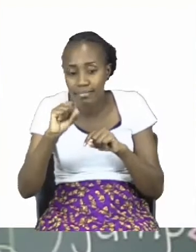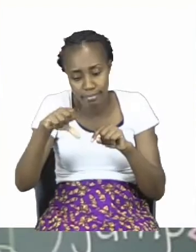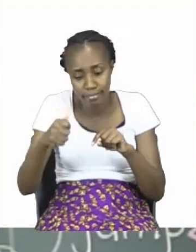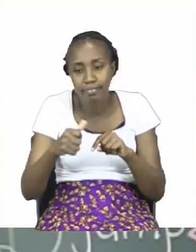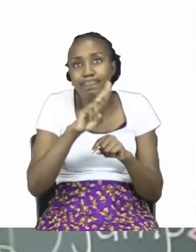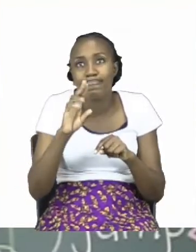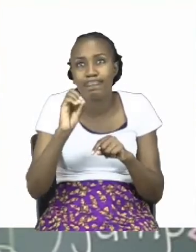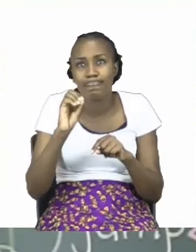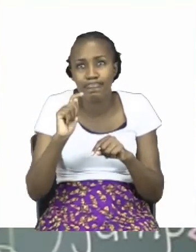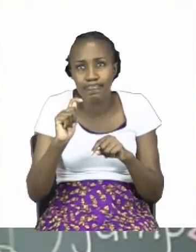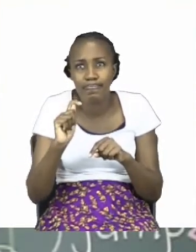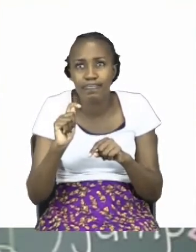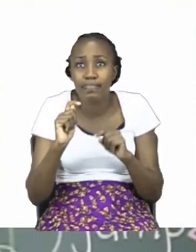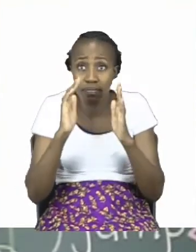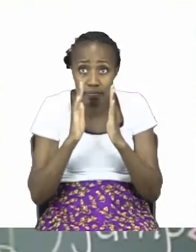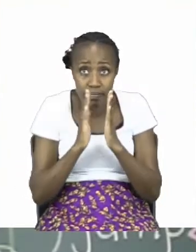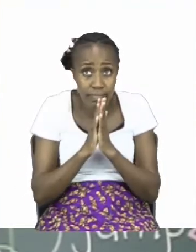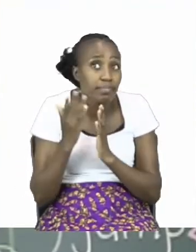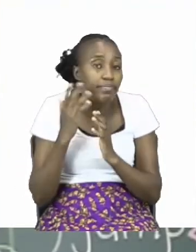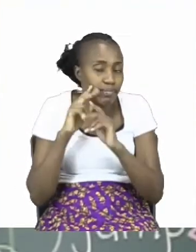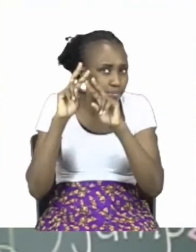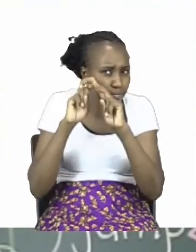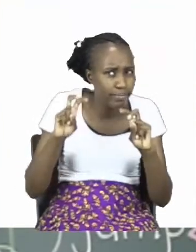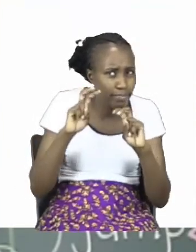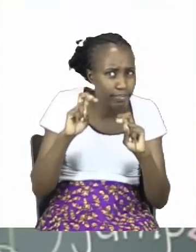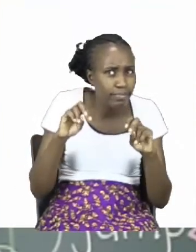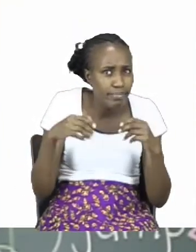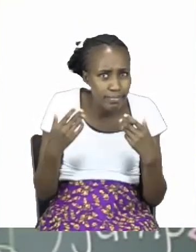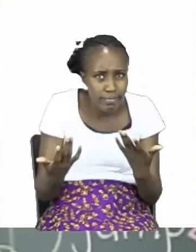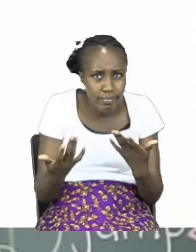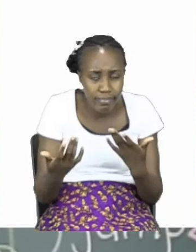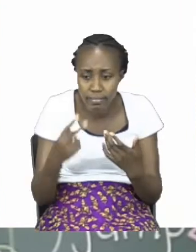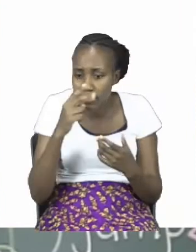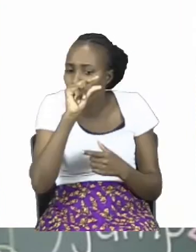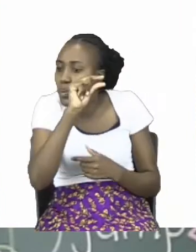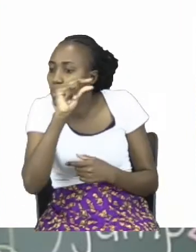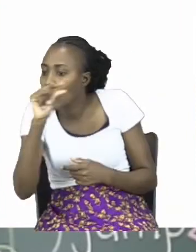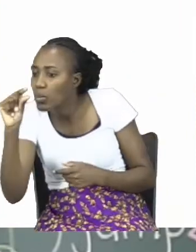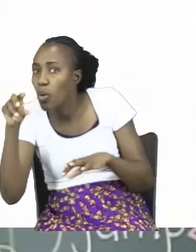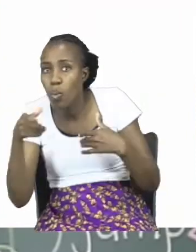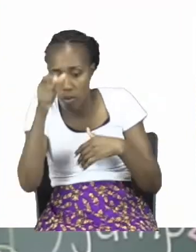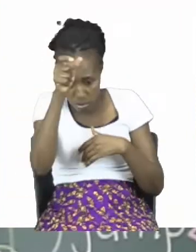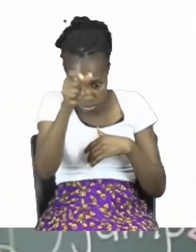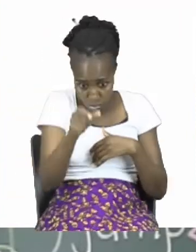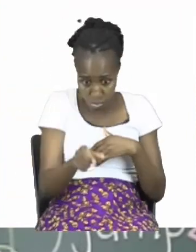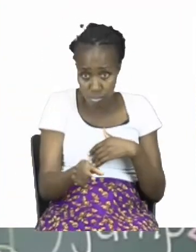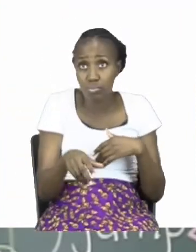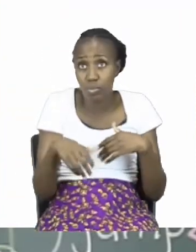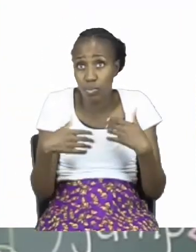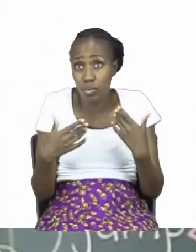Now remember, every time we're looking for a word, it's either we start looking across or